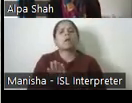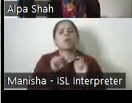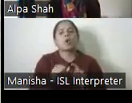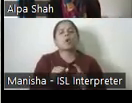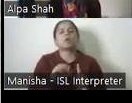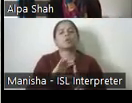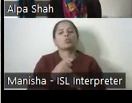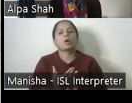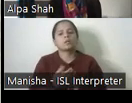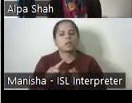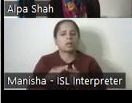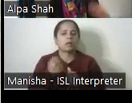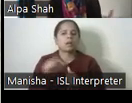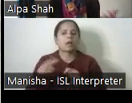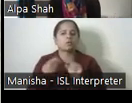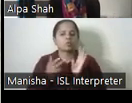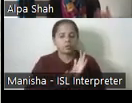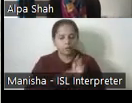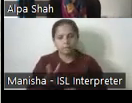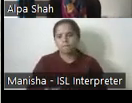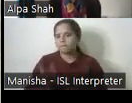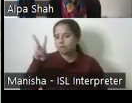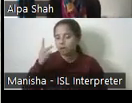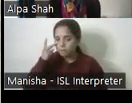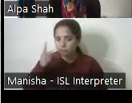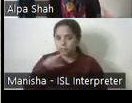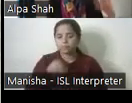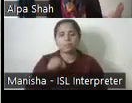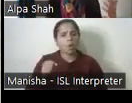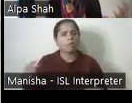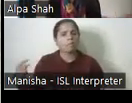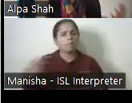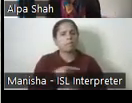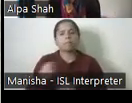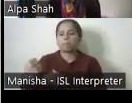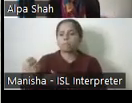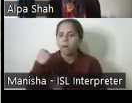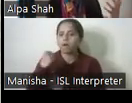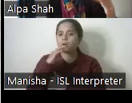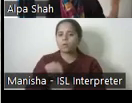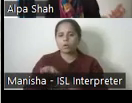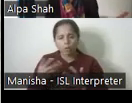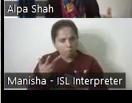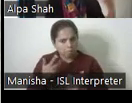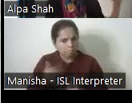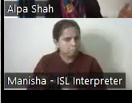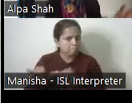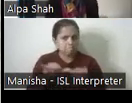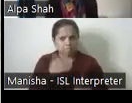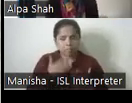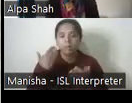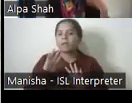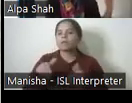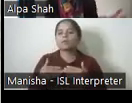of egalitarian values almost as a kind of counter power or as counter hegemonic, that is what, you know, in